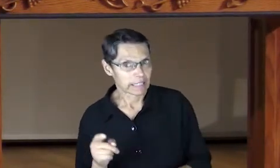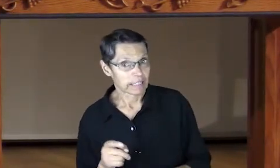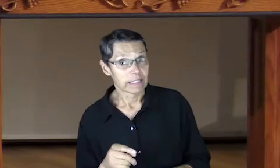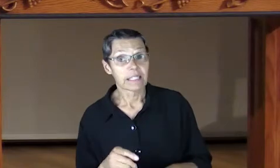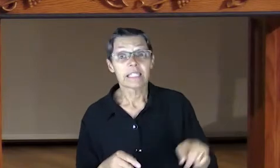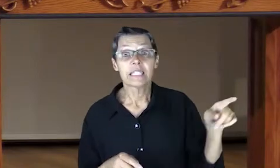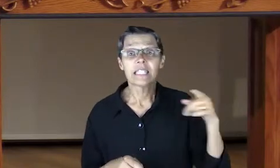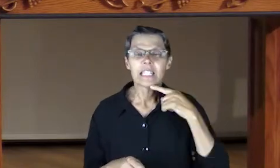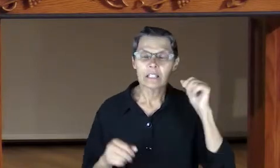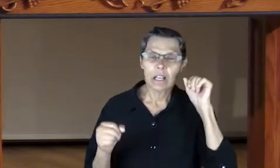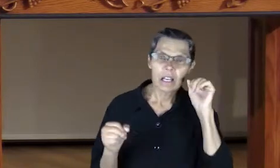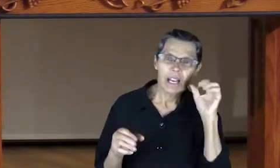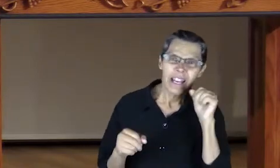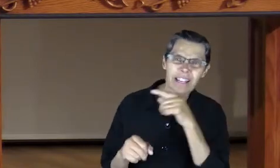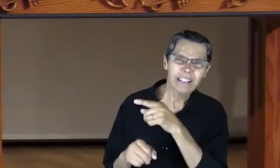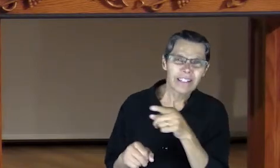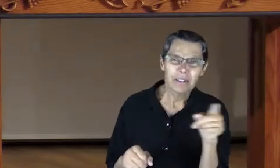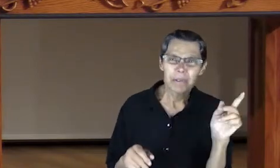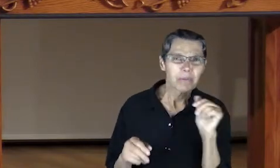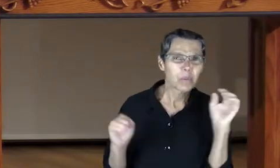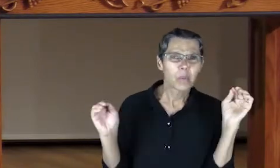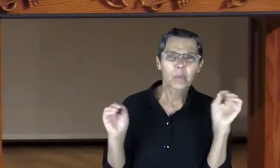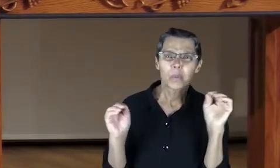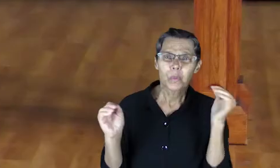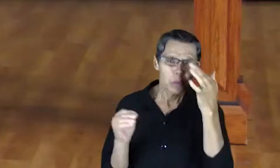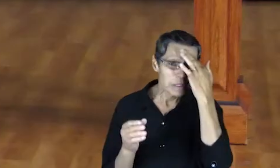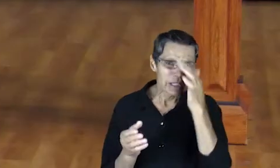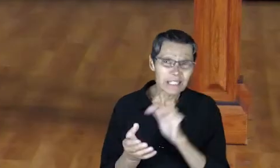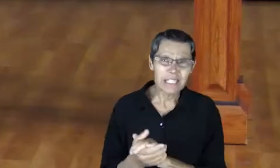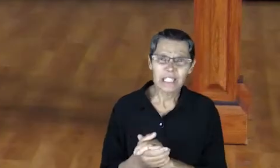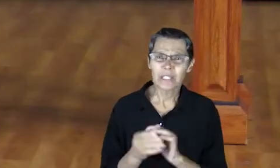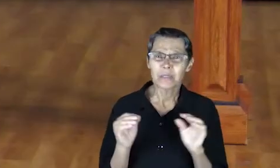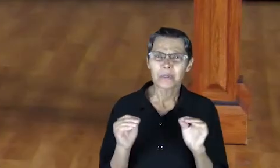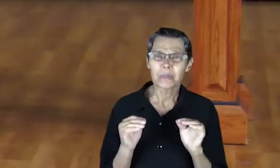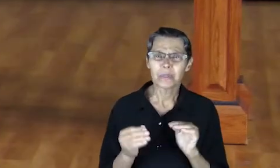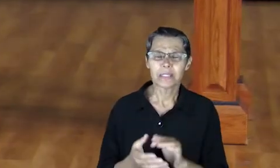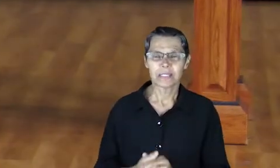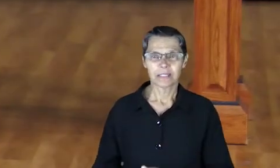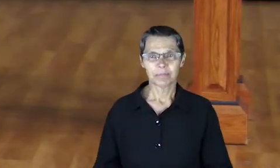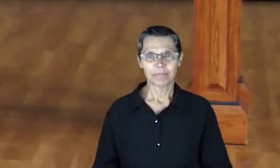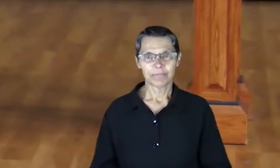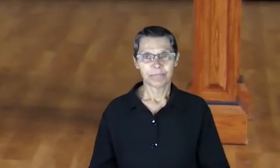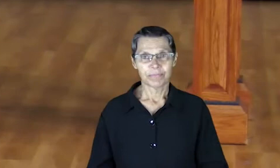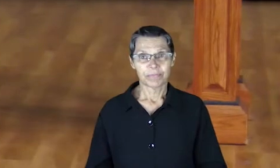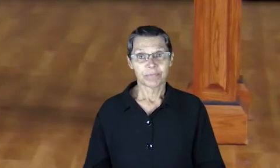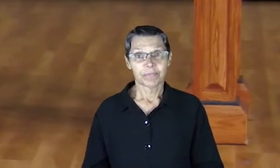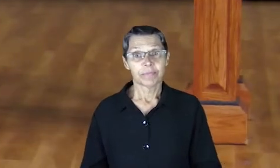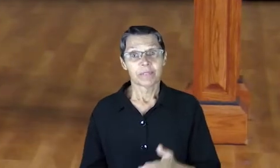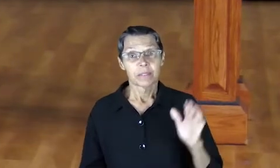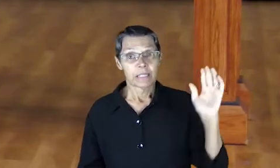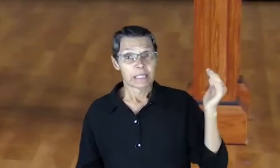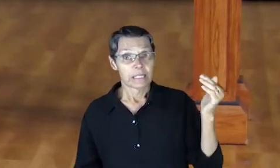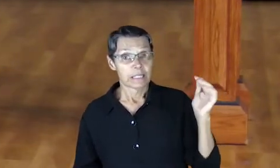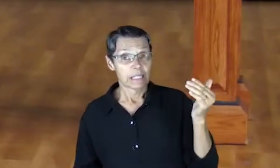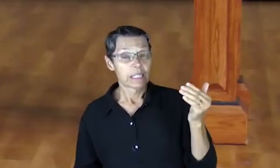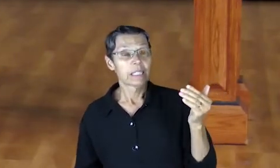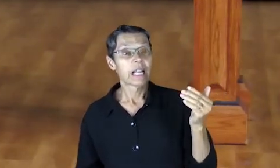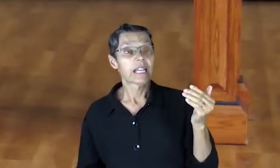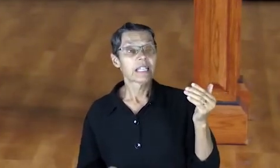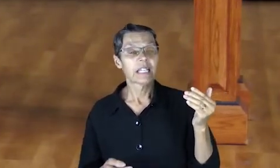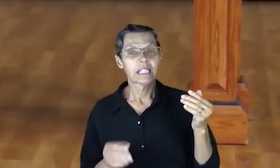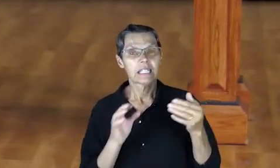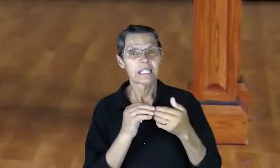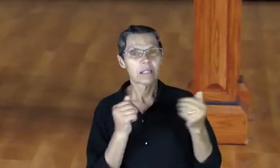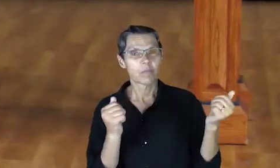he is amazed at their unbelief. Now, that seems to be an independent story in and of itself, but for the